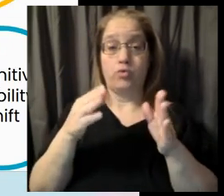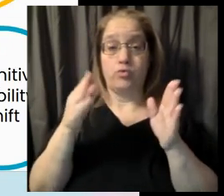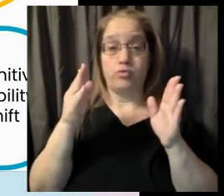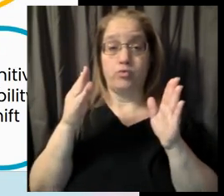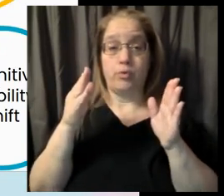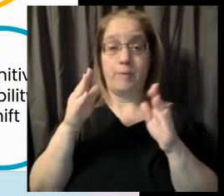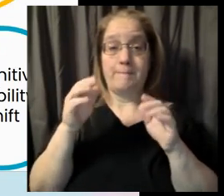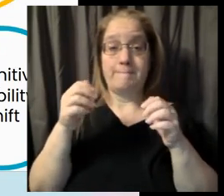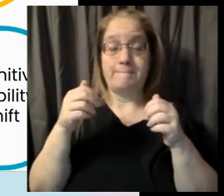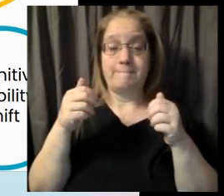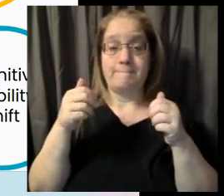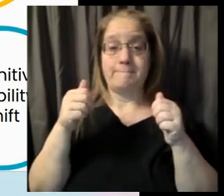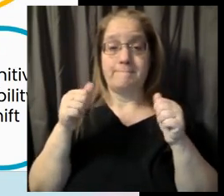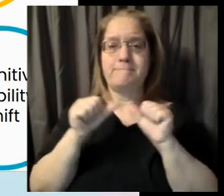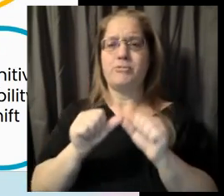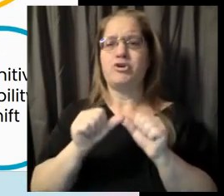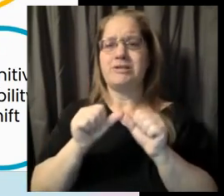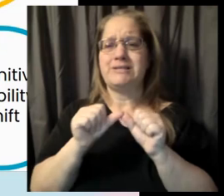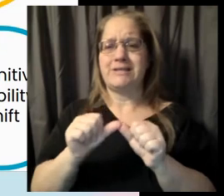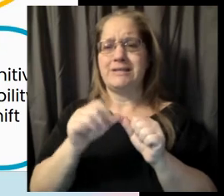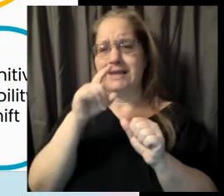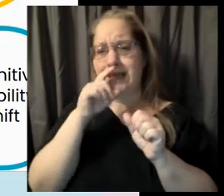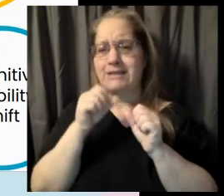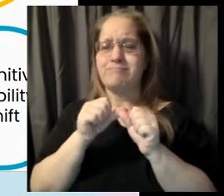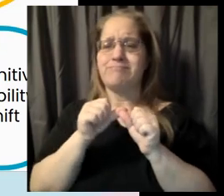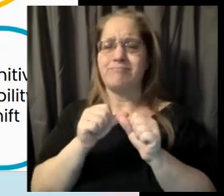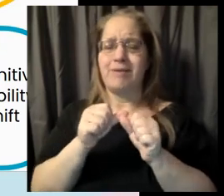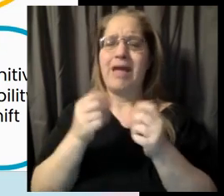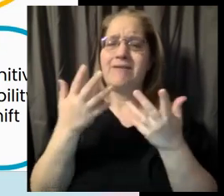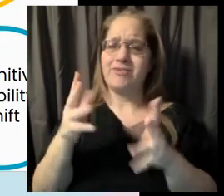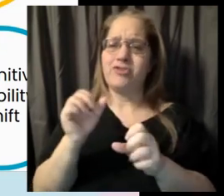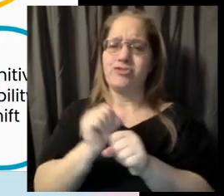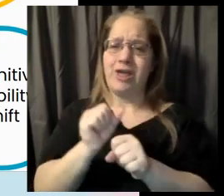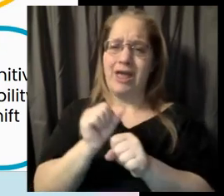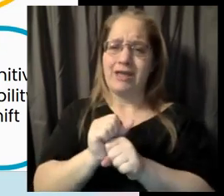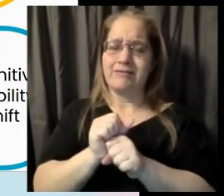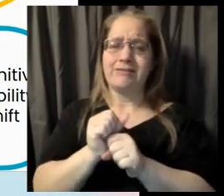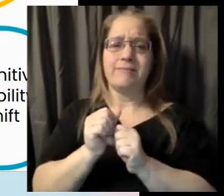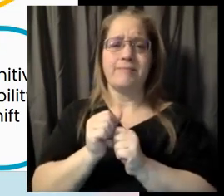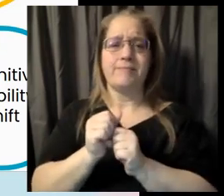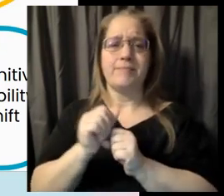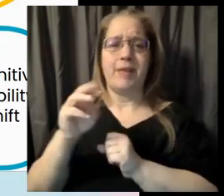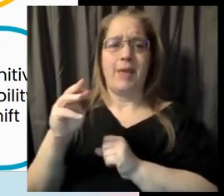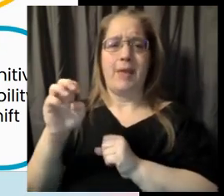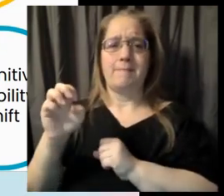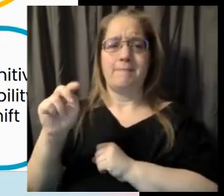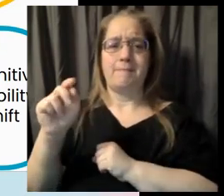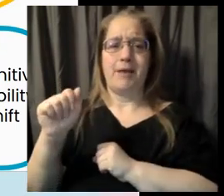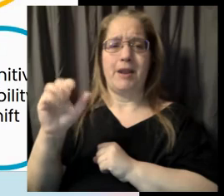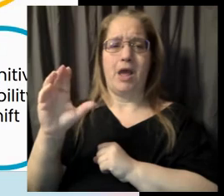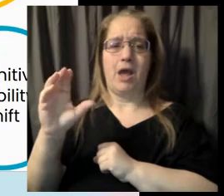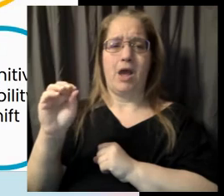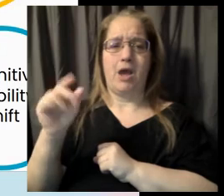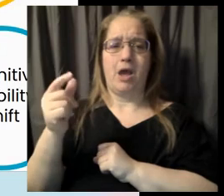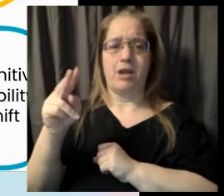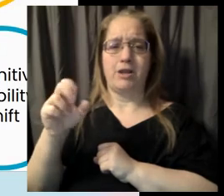children to push through challenges and complete tasks over time; and metacognition is the ability to think